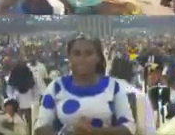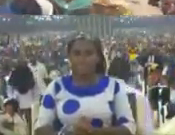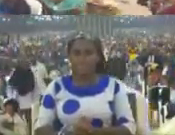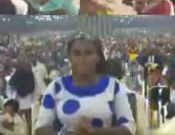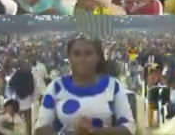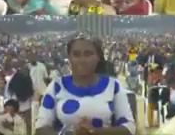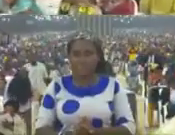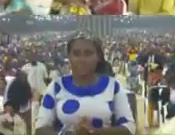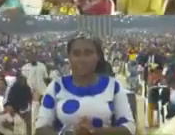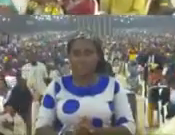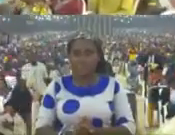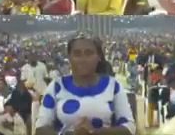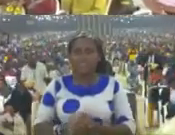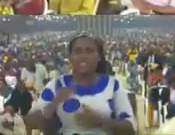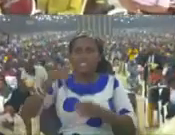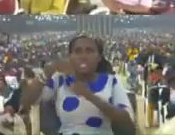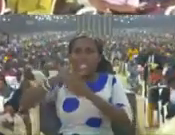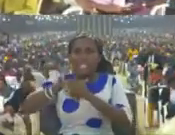In